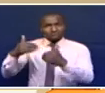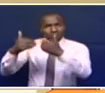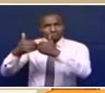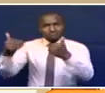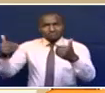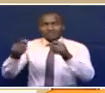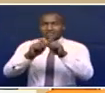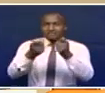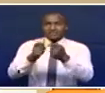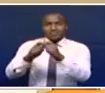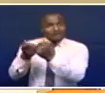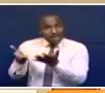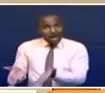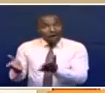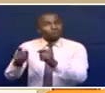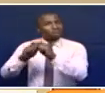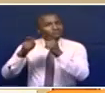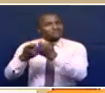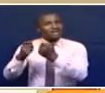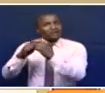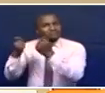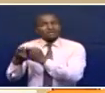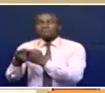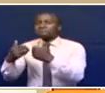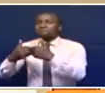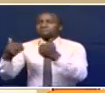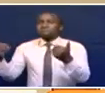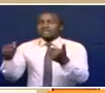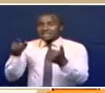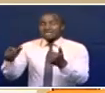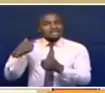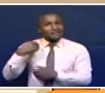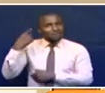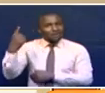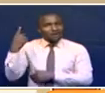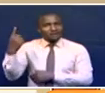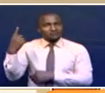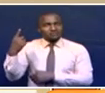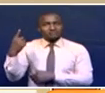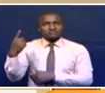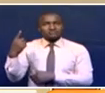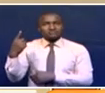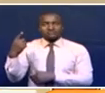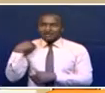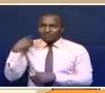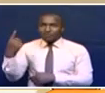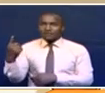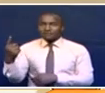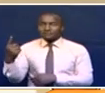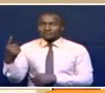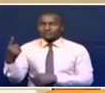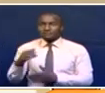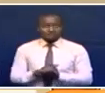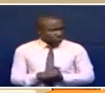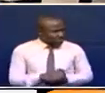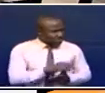along tribal lines as it is now. Yeah. This will be my number one preoccupation. Every Kenyan. You're saying